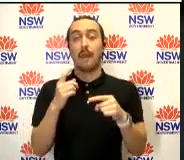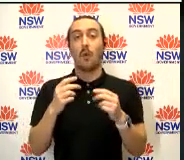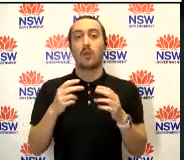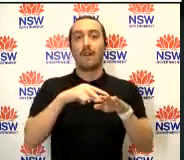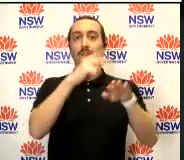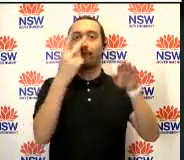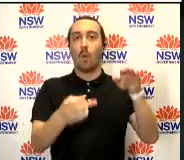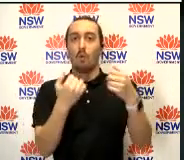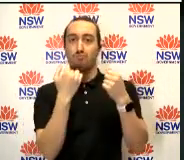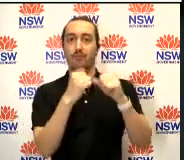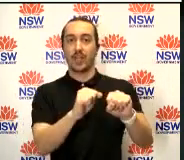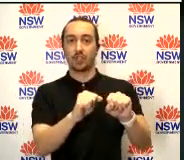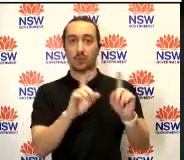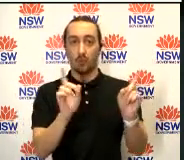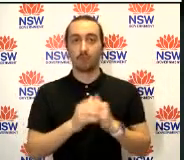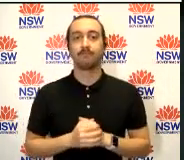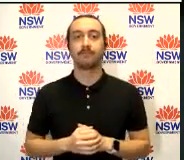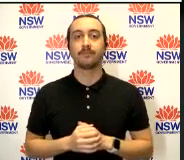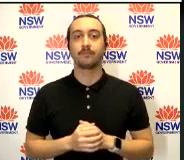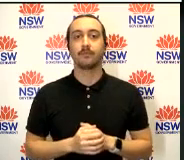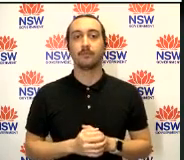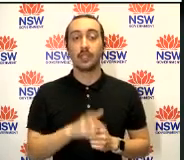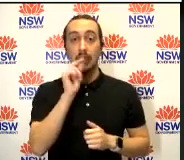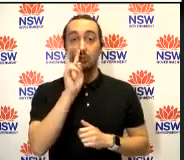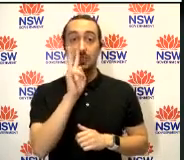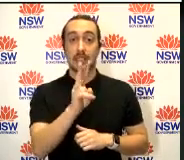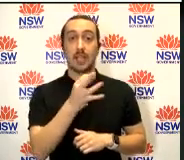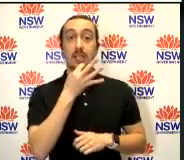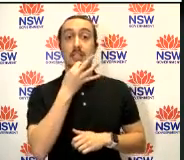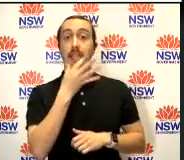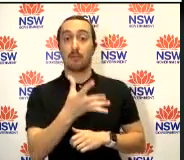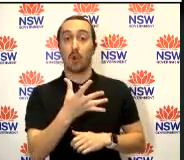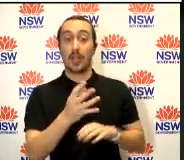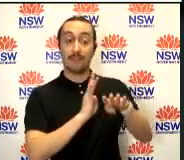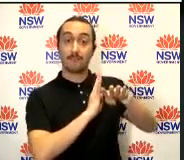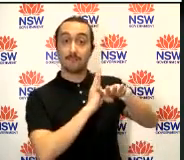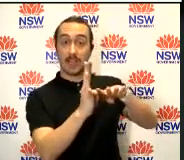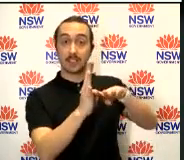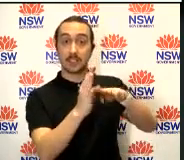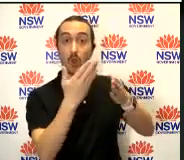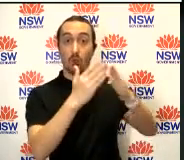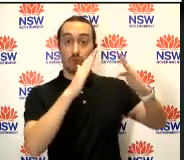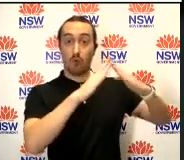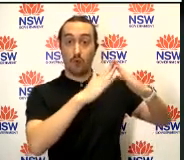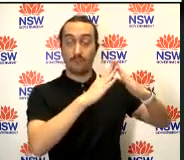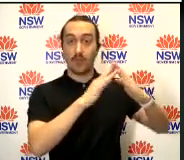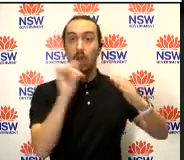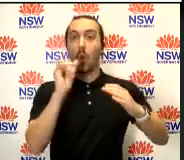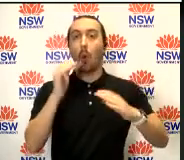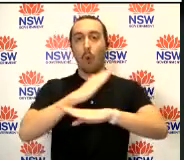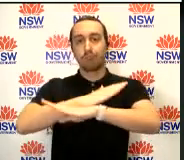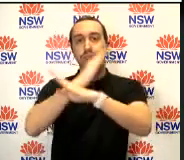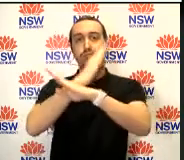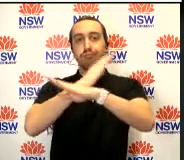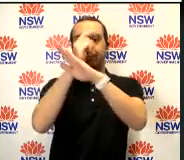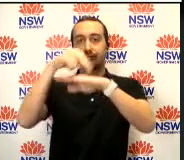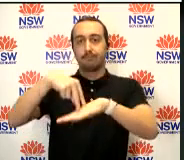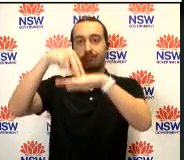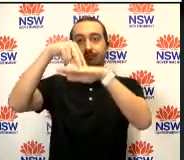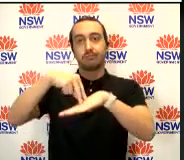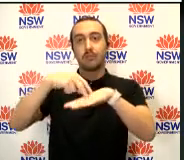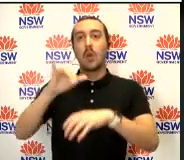These include temporary edge protection, such as roof guard rails, elevated work platform, scaffolding and